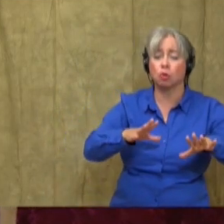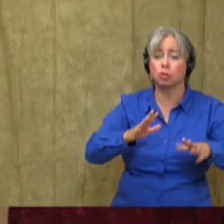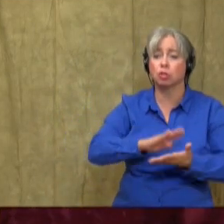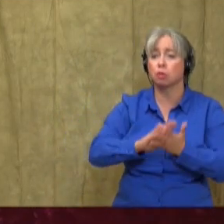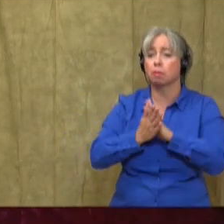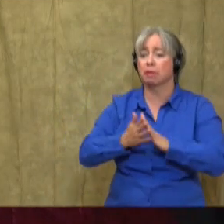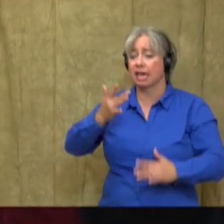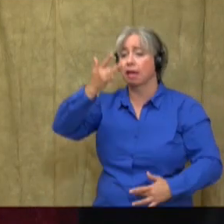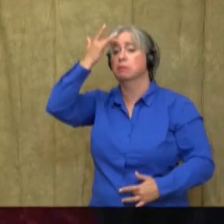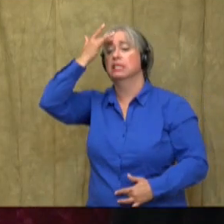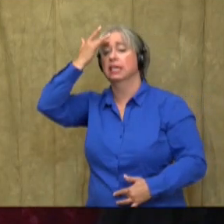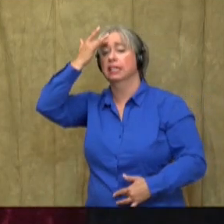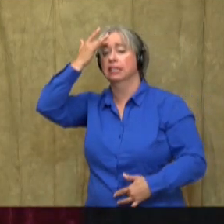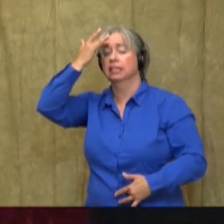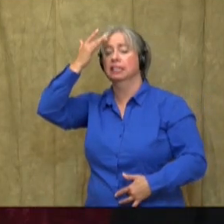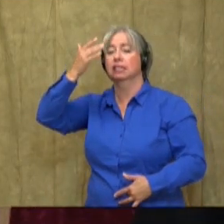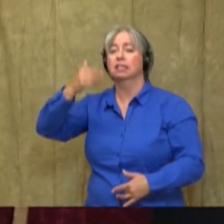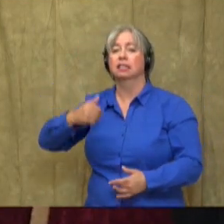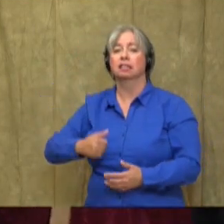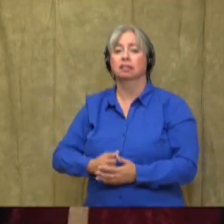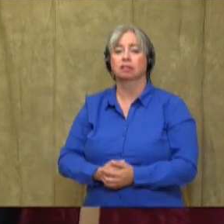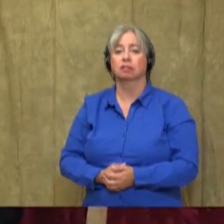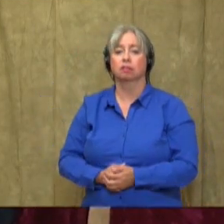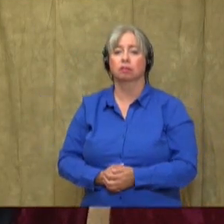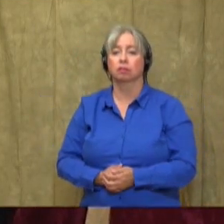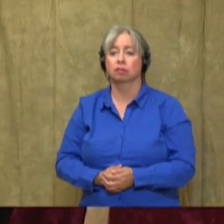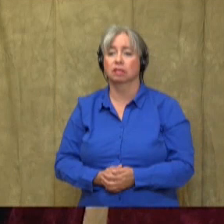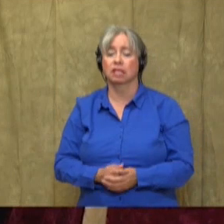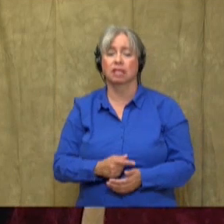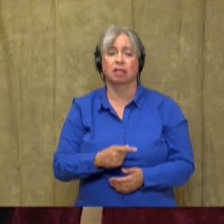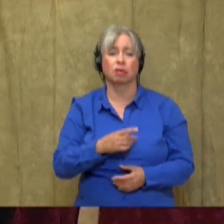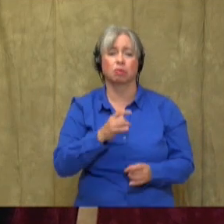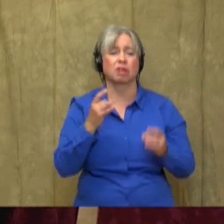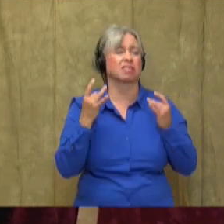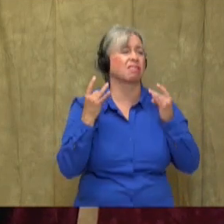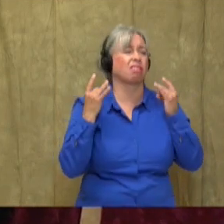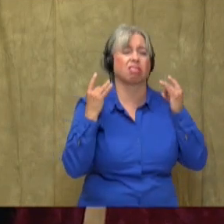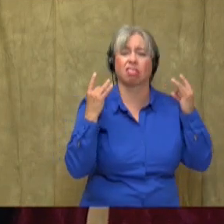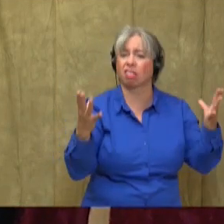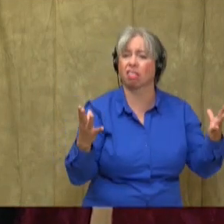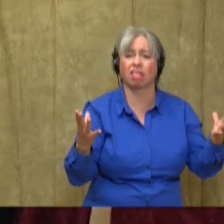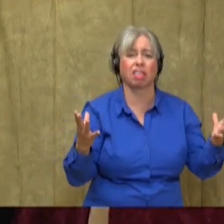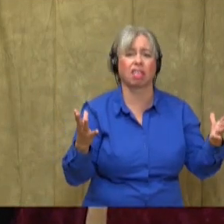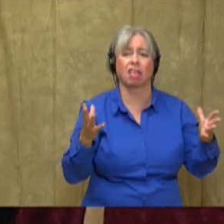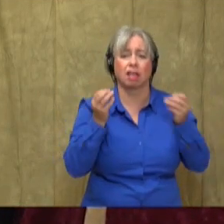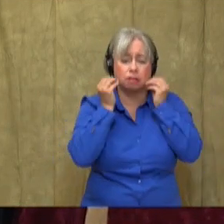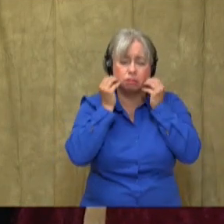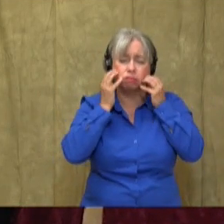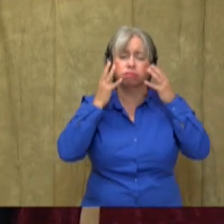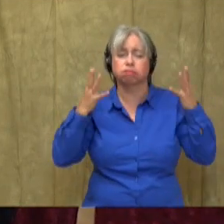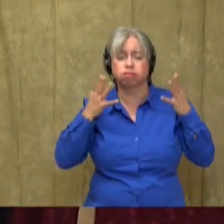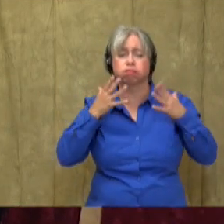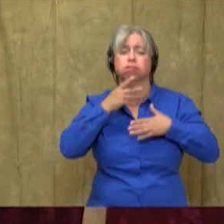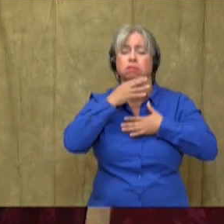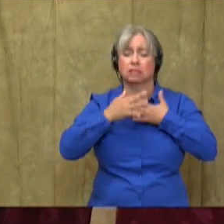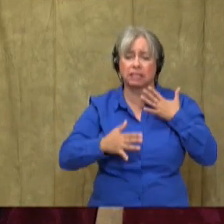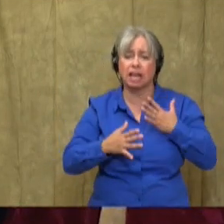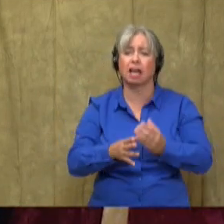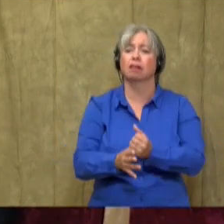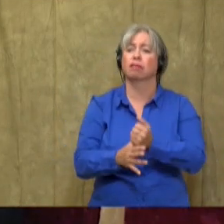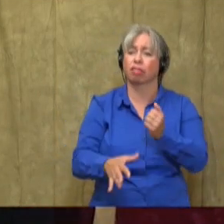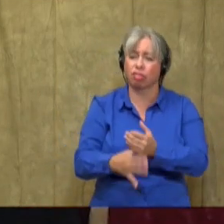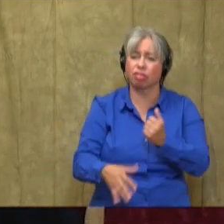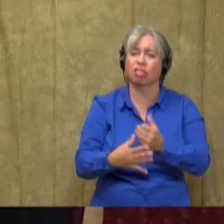that is than what we have now. And this disease was an ugly disease. I mean, it was like swelling and bleeding and diarrhea